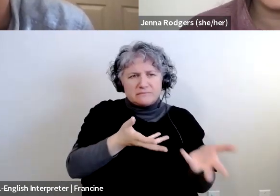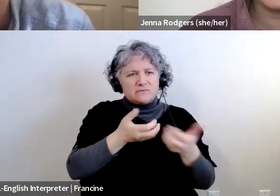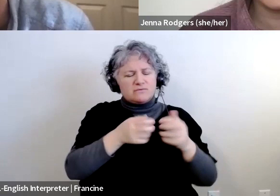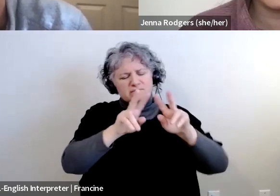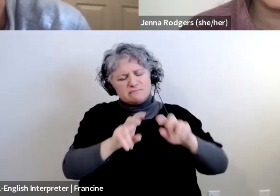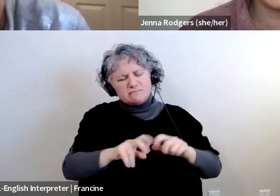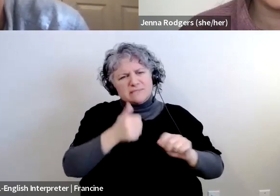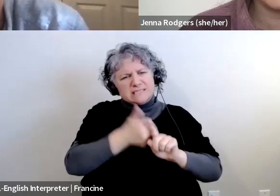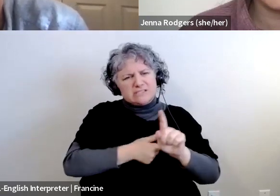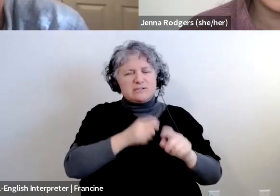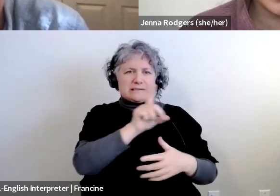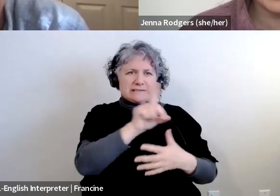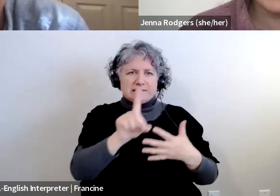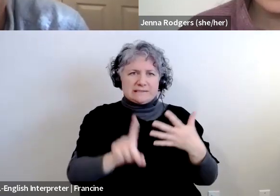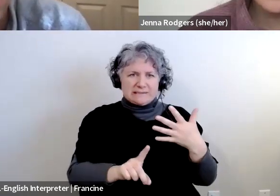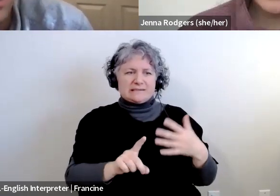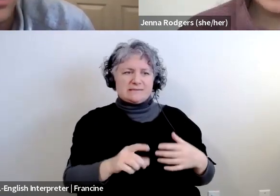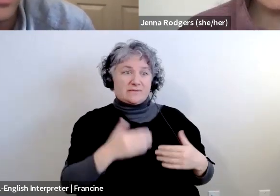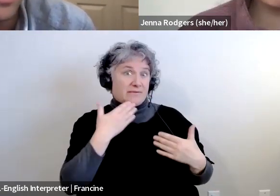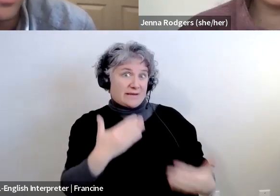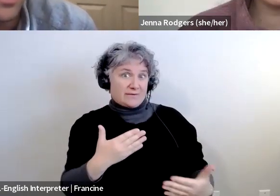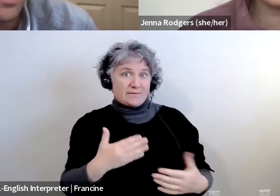these tactics. So thank you. Yeah.